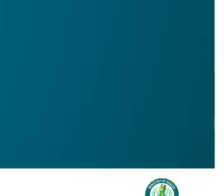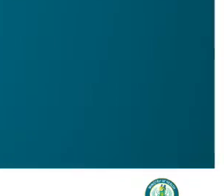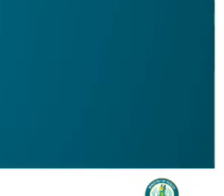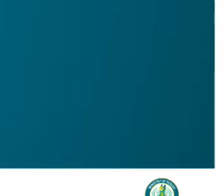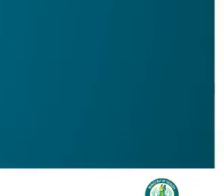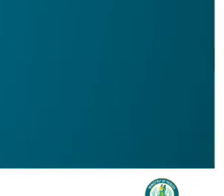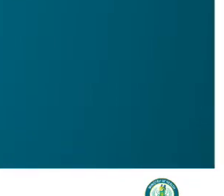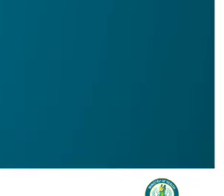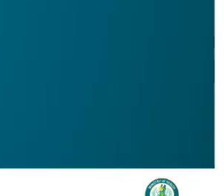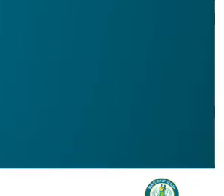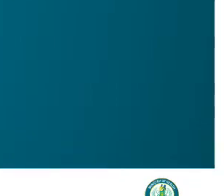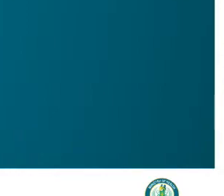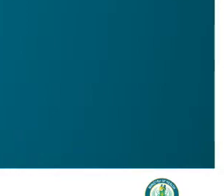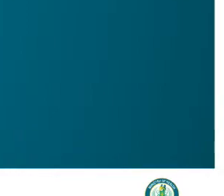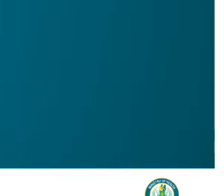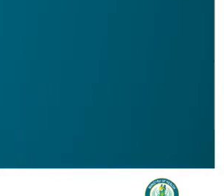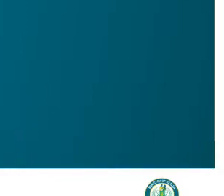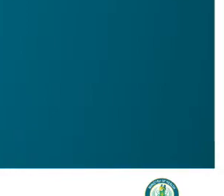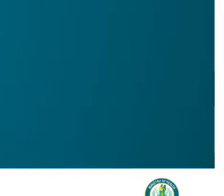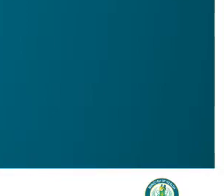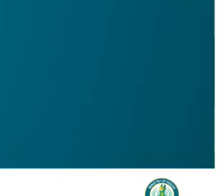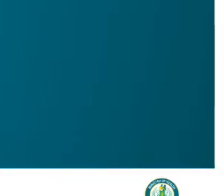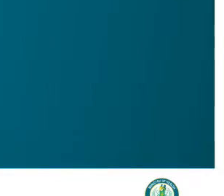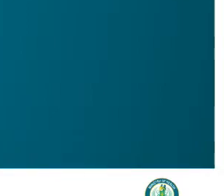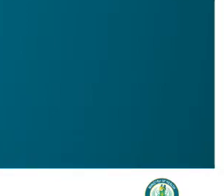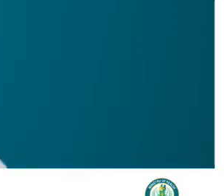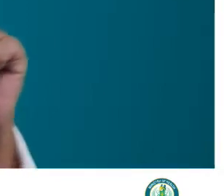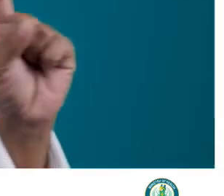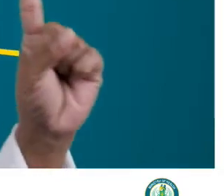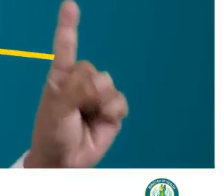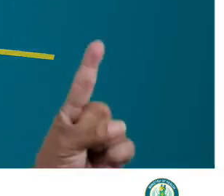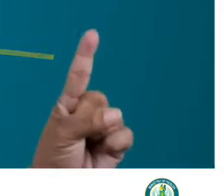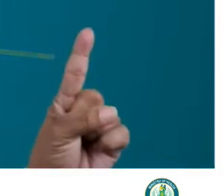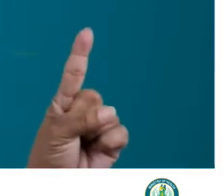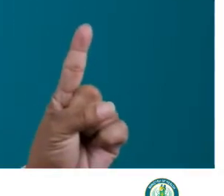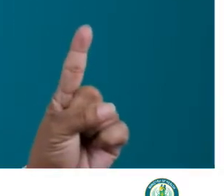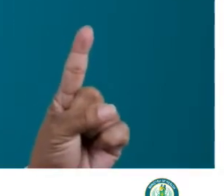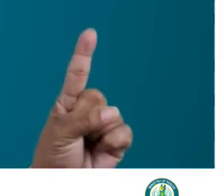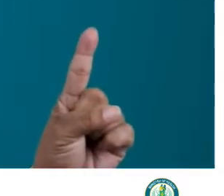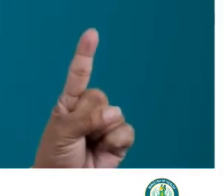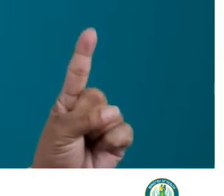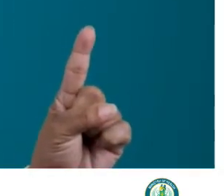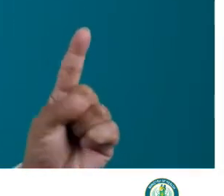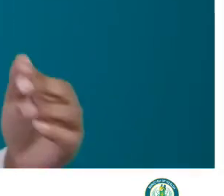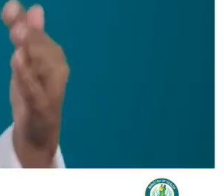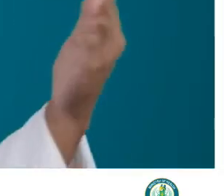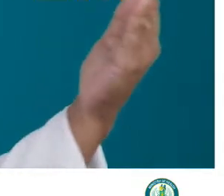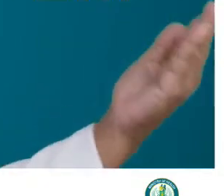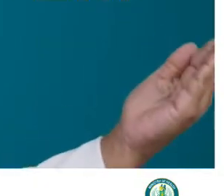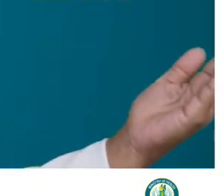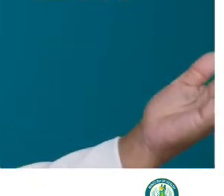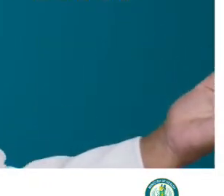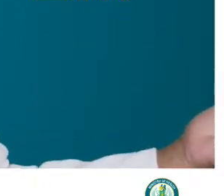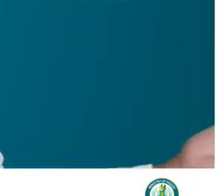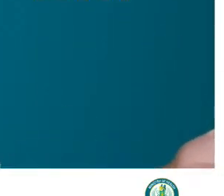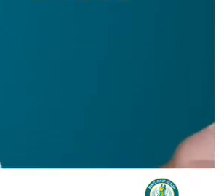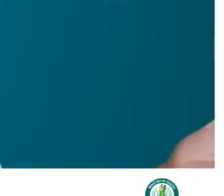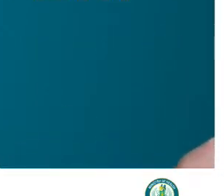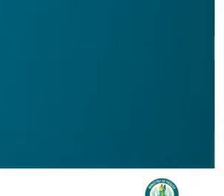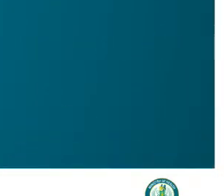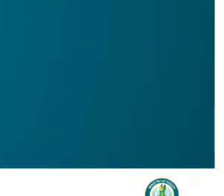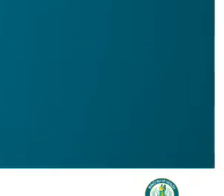market and food vendors, remember to maintain a social distance of 6 feet or 2 meters